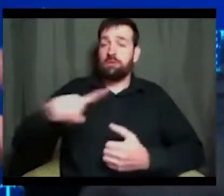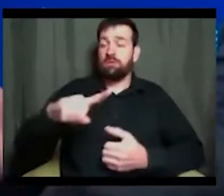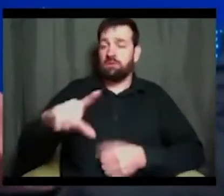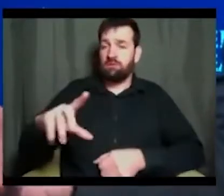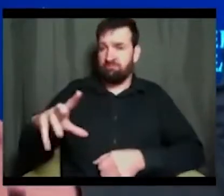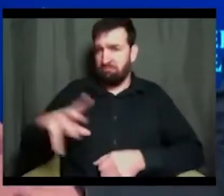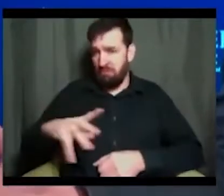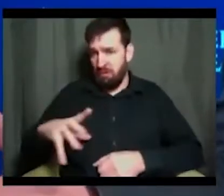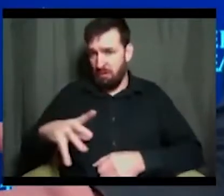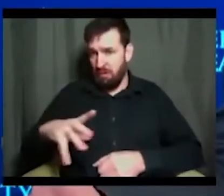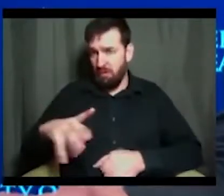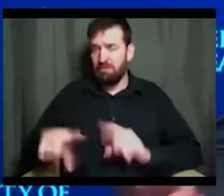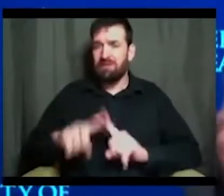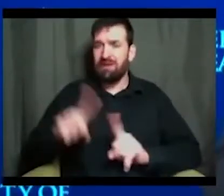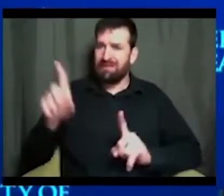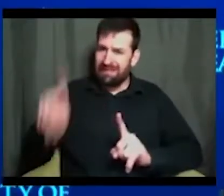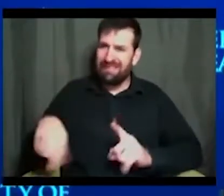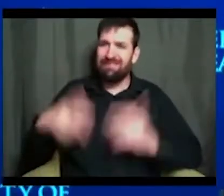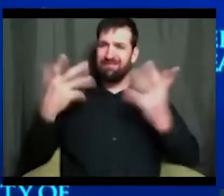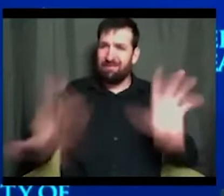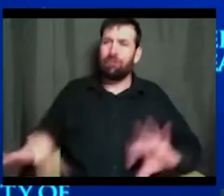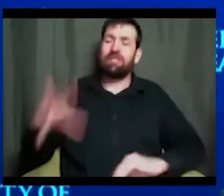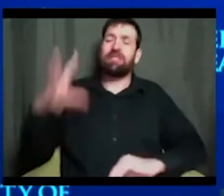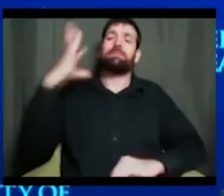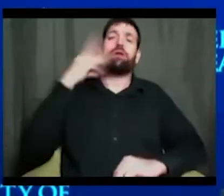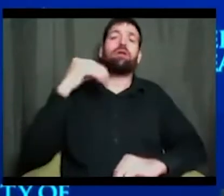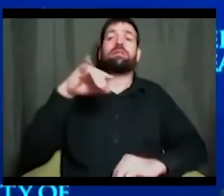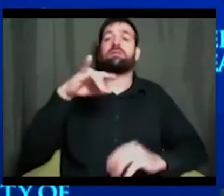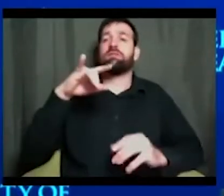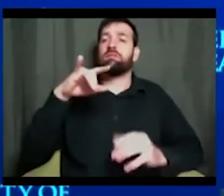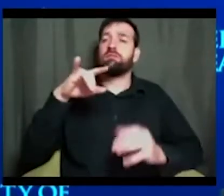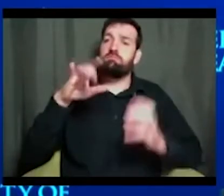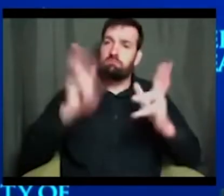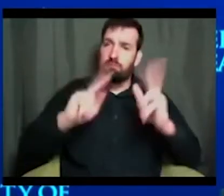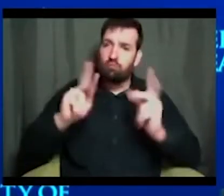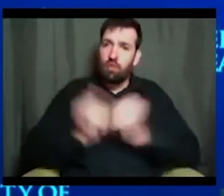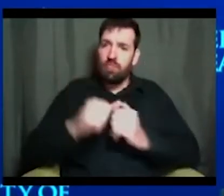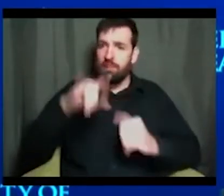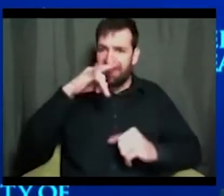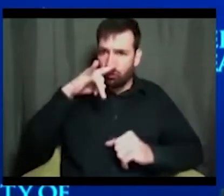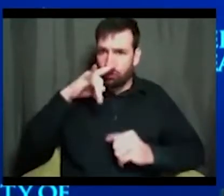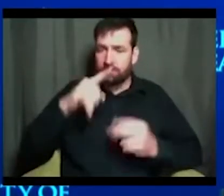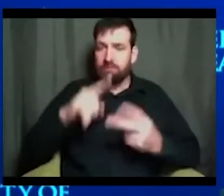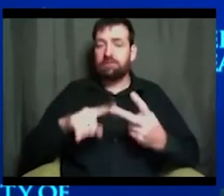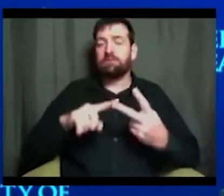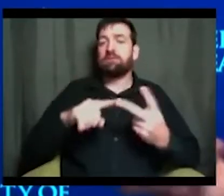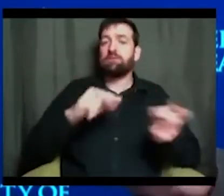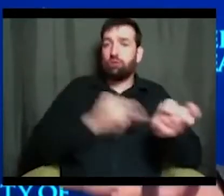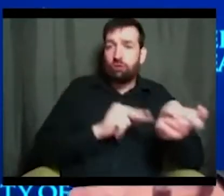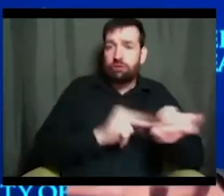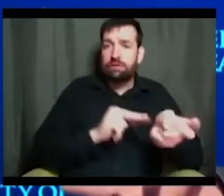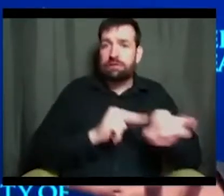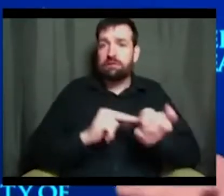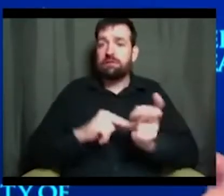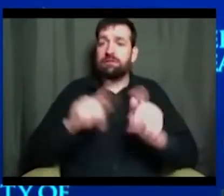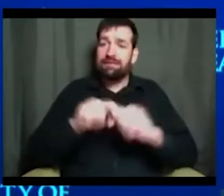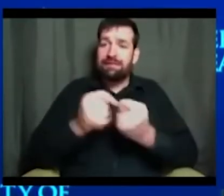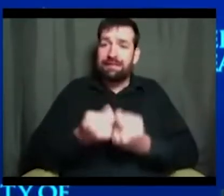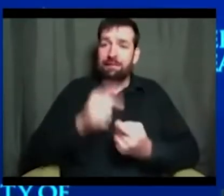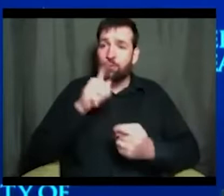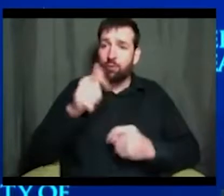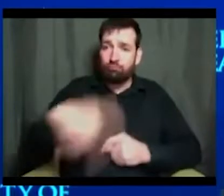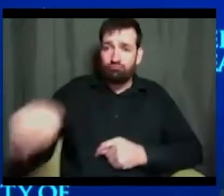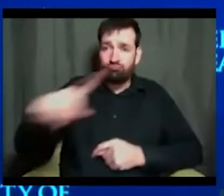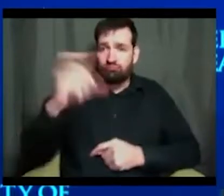need experienced pediatric people there. We need experienced pediatric nurses. We need a team that understands that kids are going